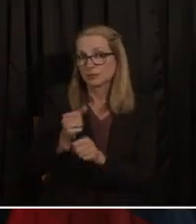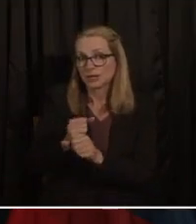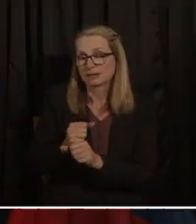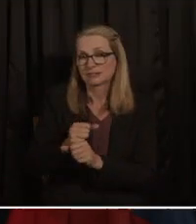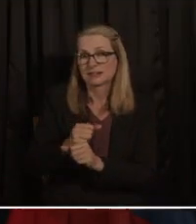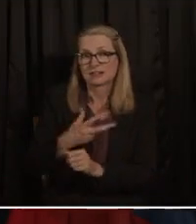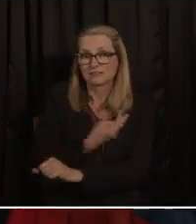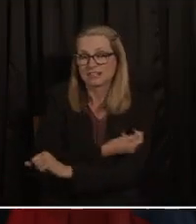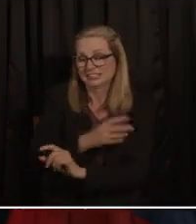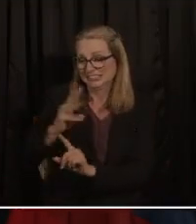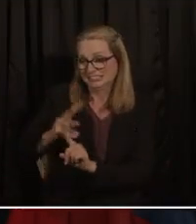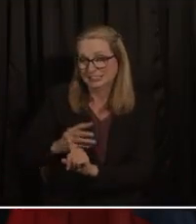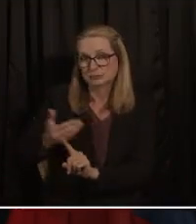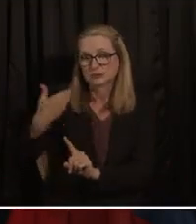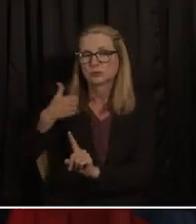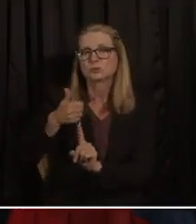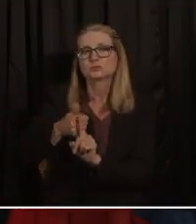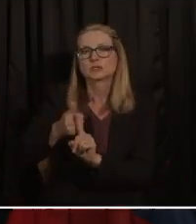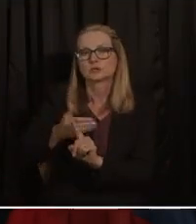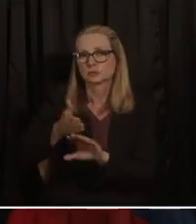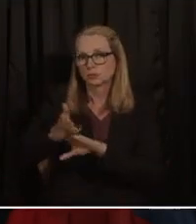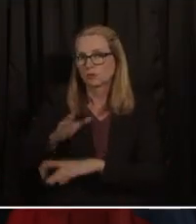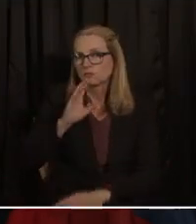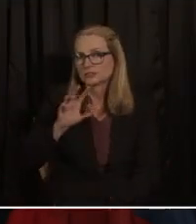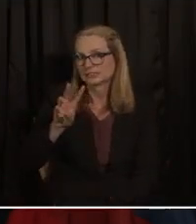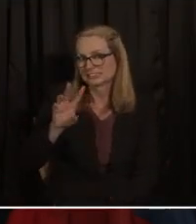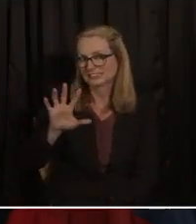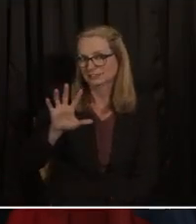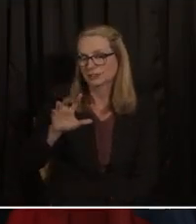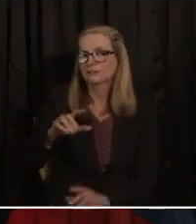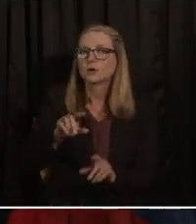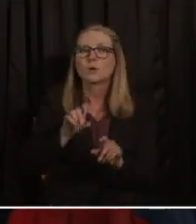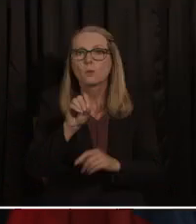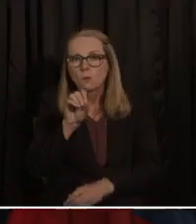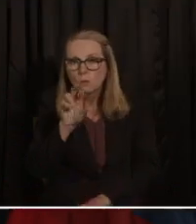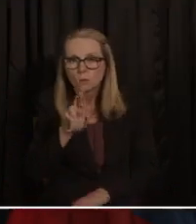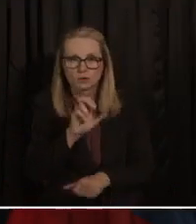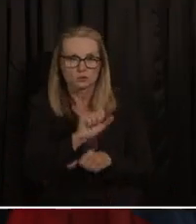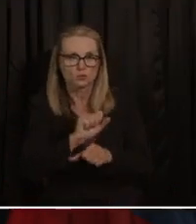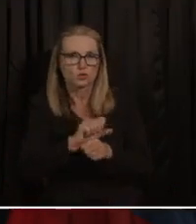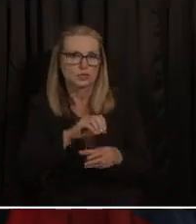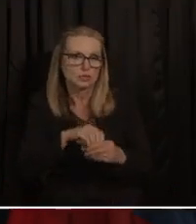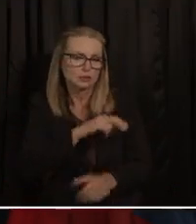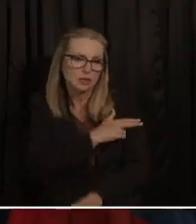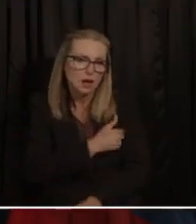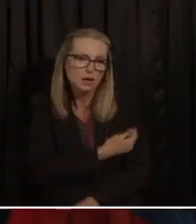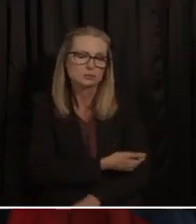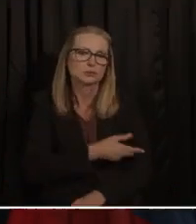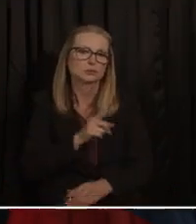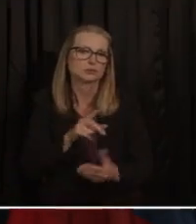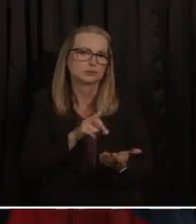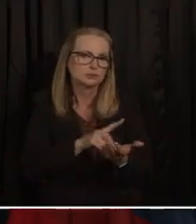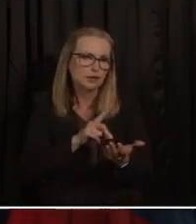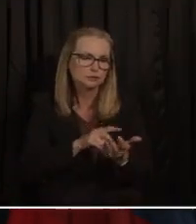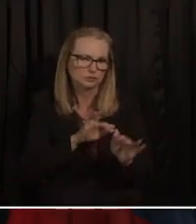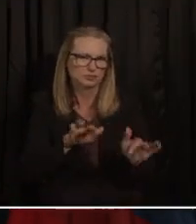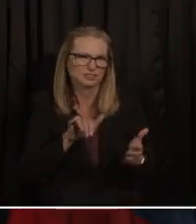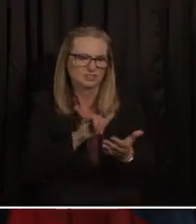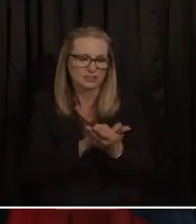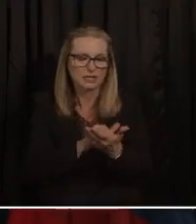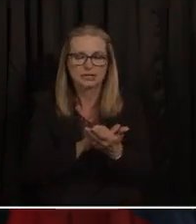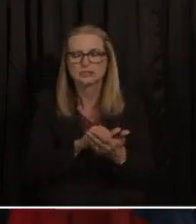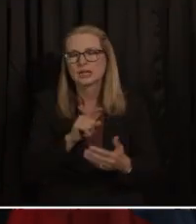65, and they were frontline essential workers. Both of those categories now qualify for the